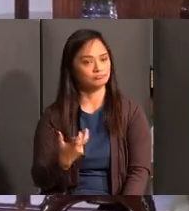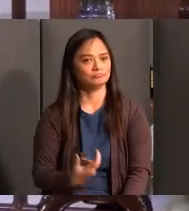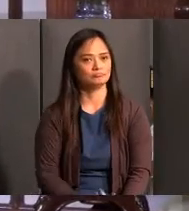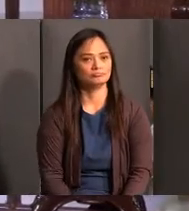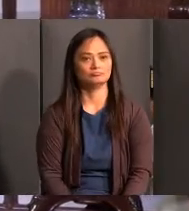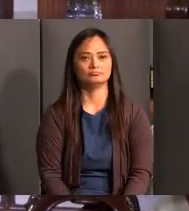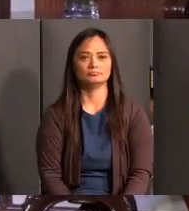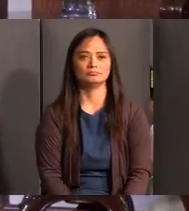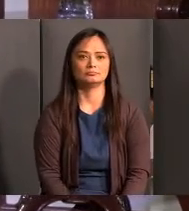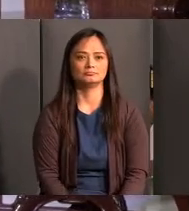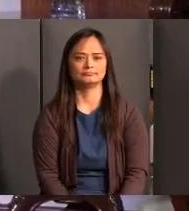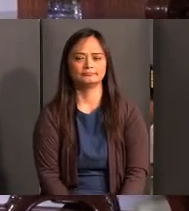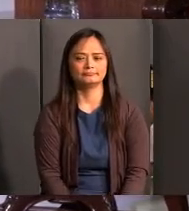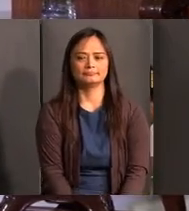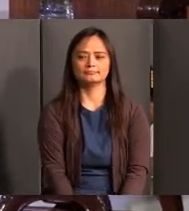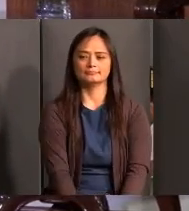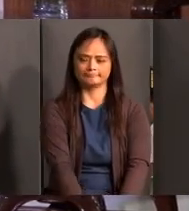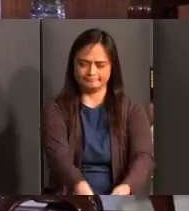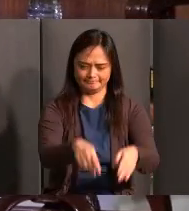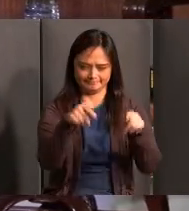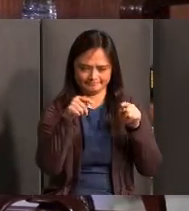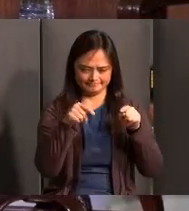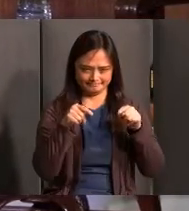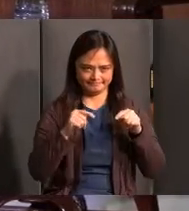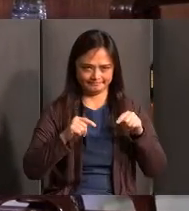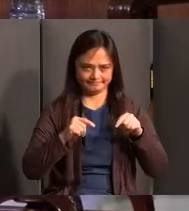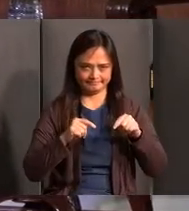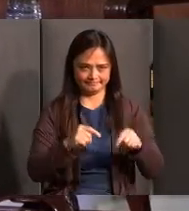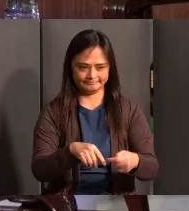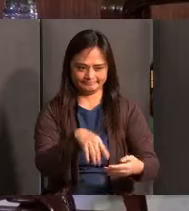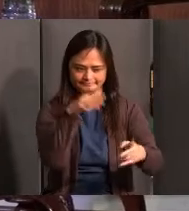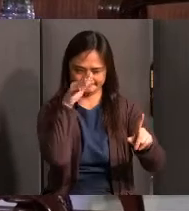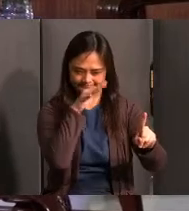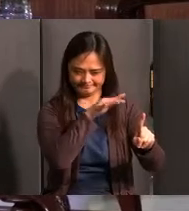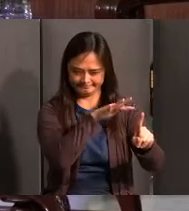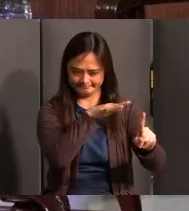For a moment, tingnan po natin ang seriousness ng talatang ito.